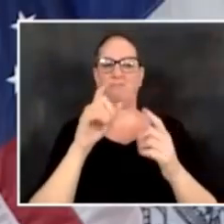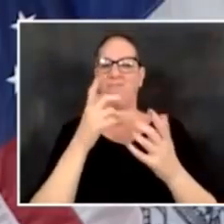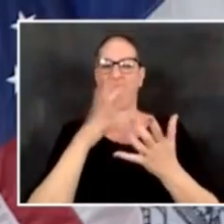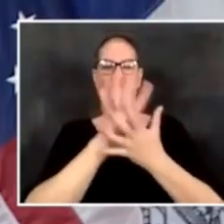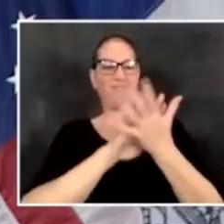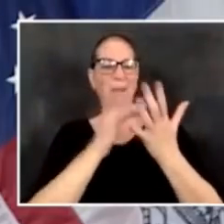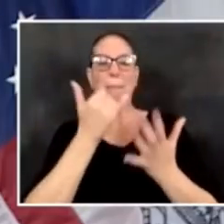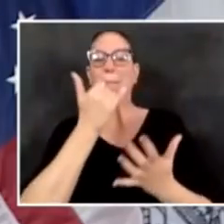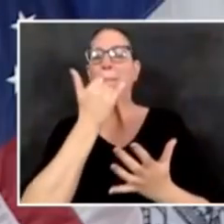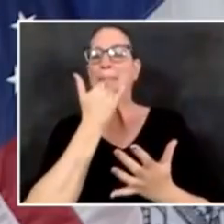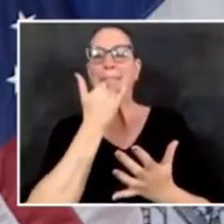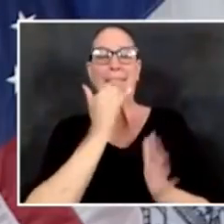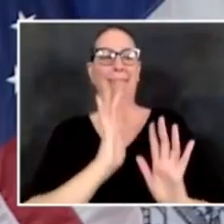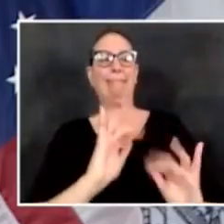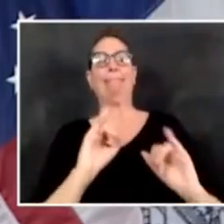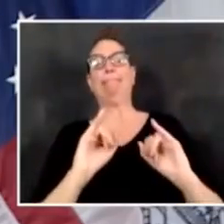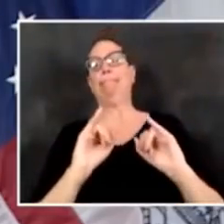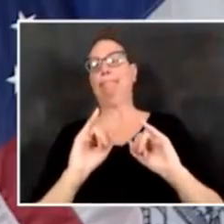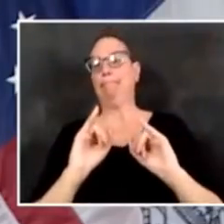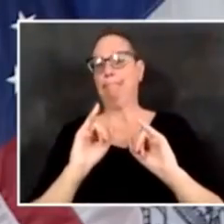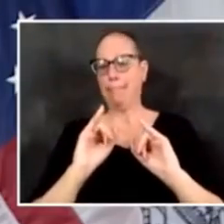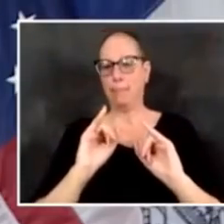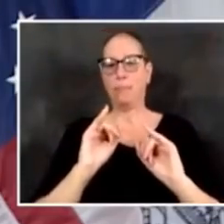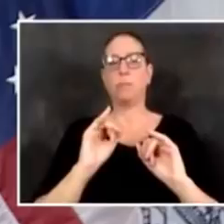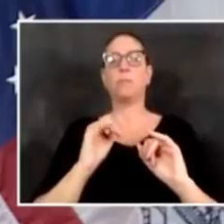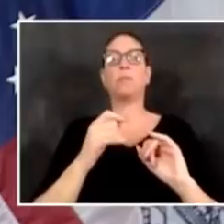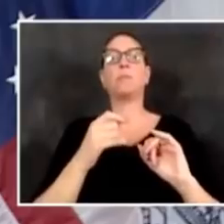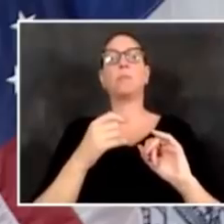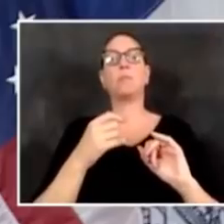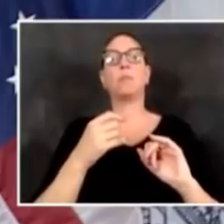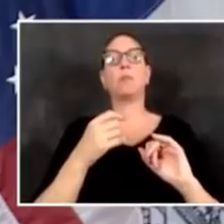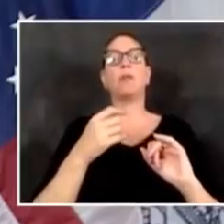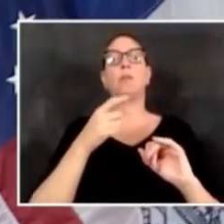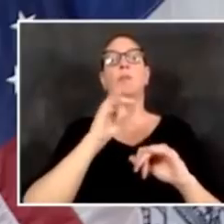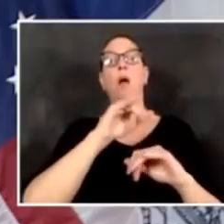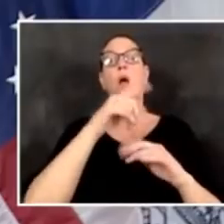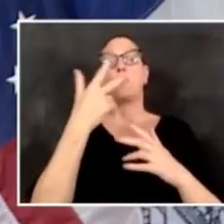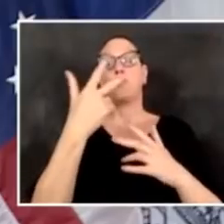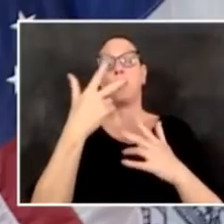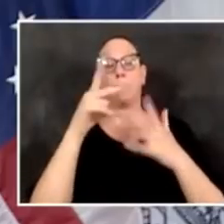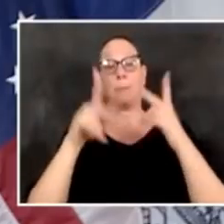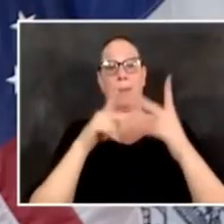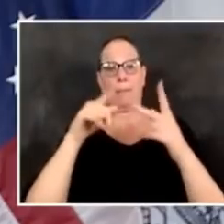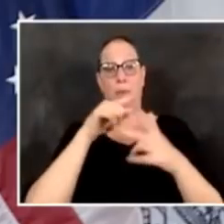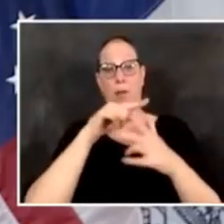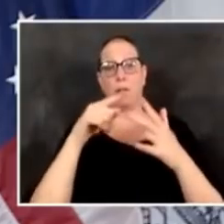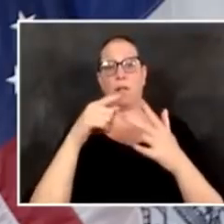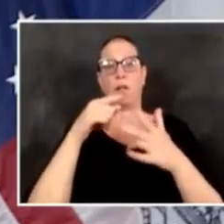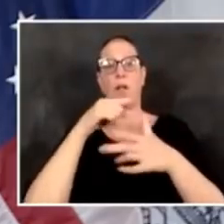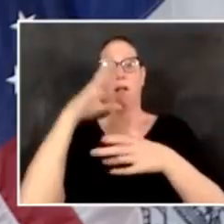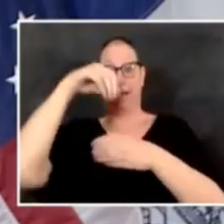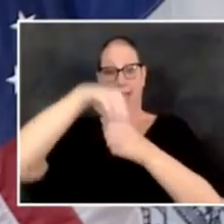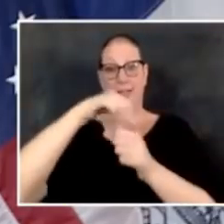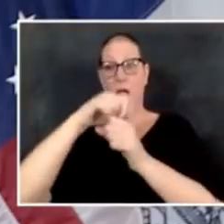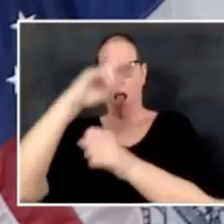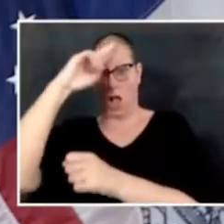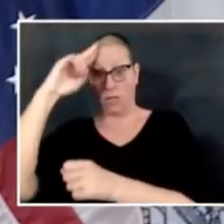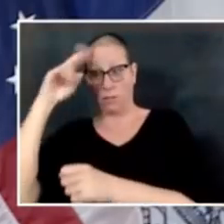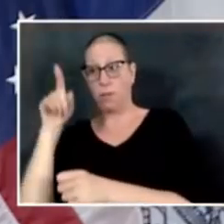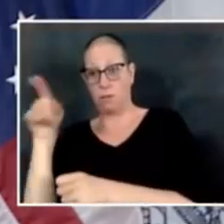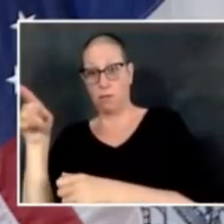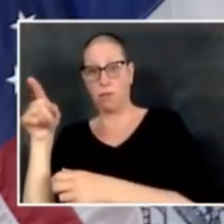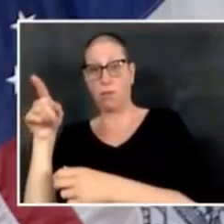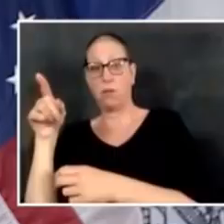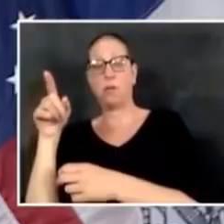The fact is that those individuals came out of hospitals. We understood, having fought their way through, something